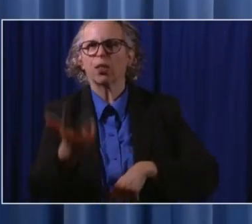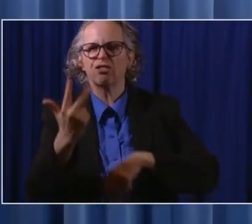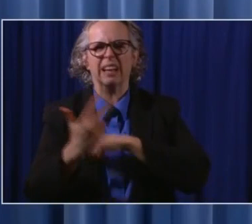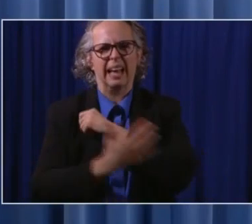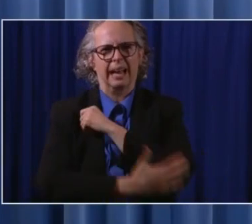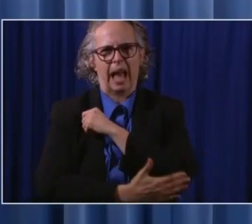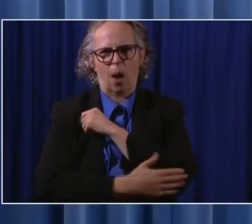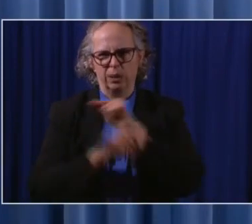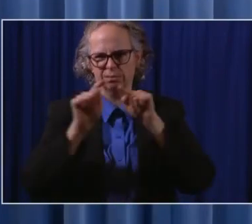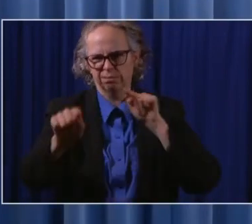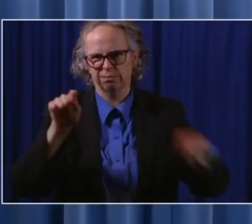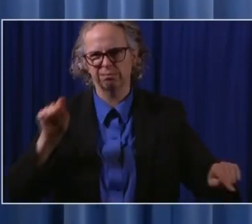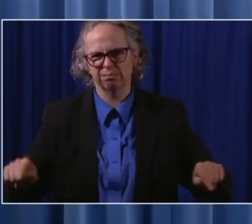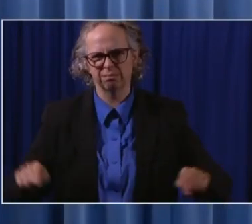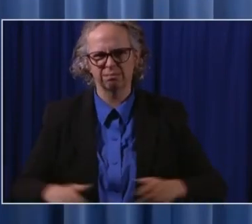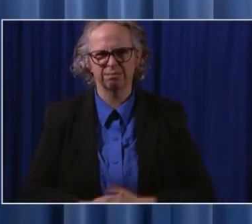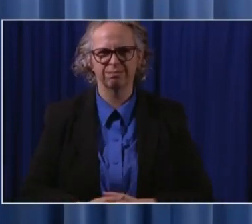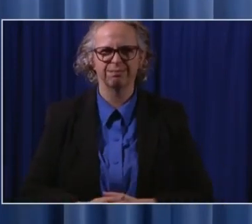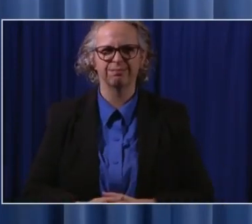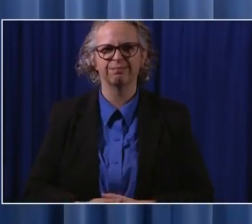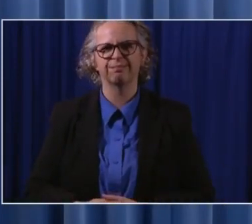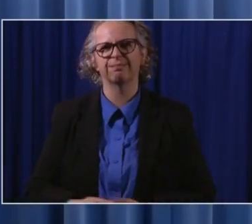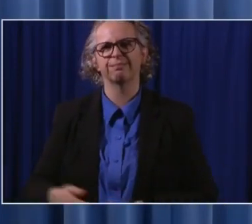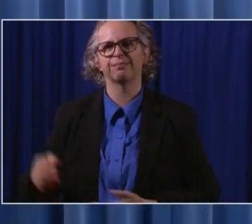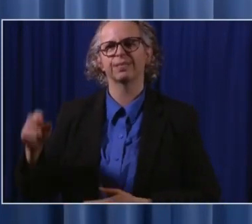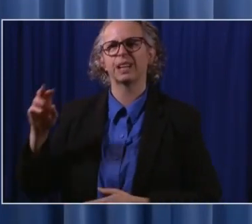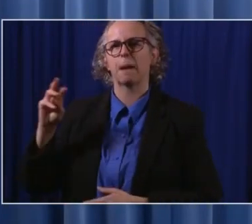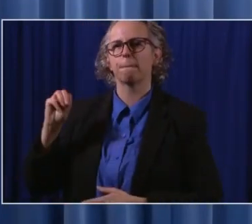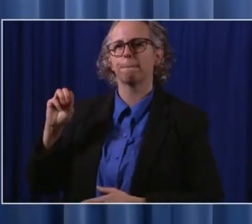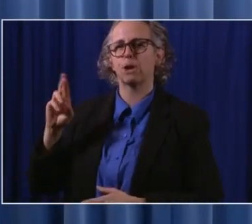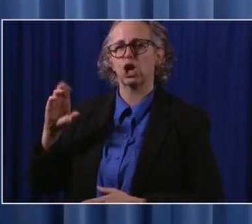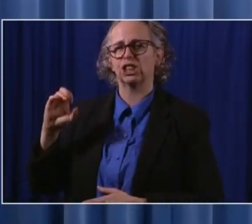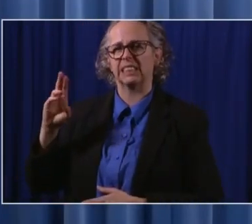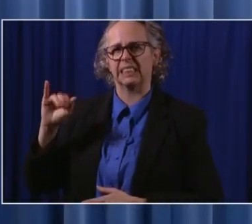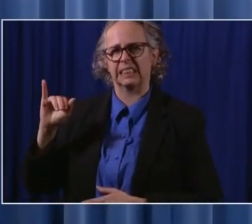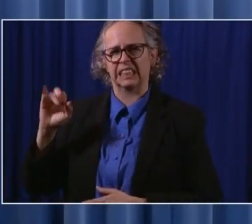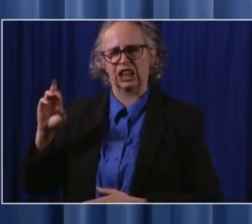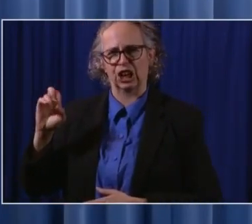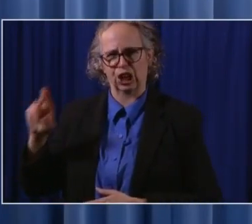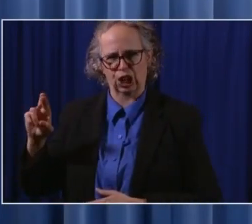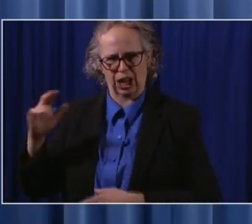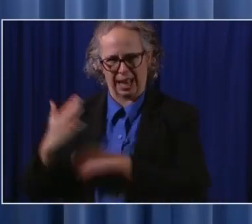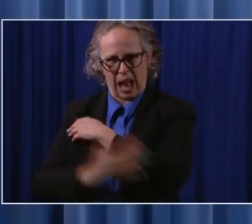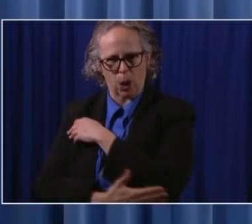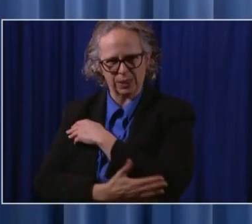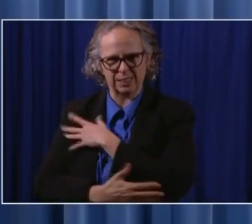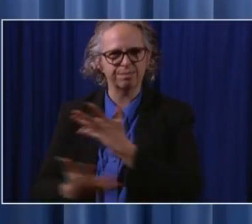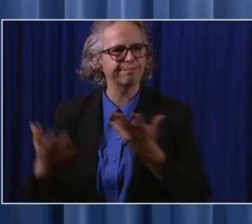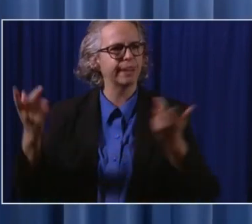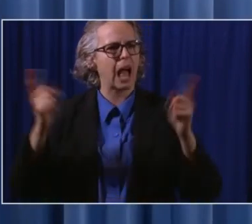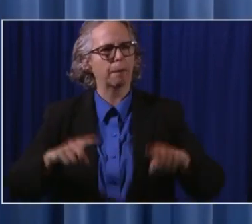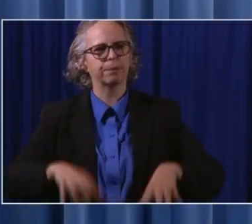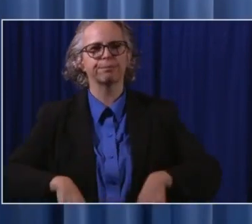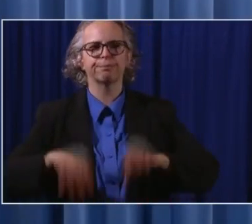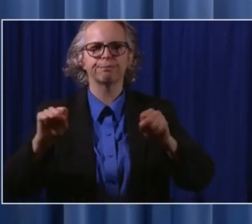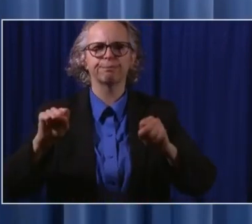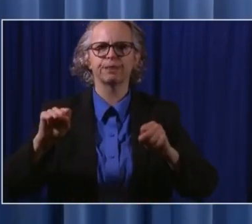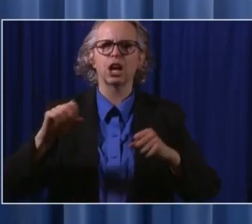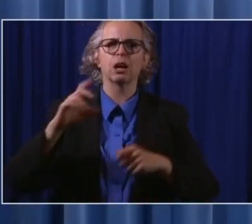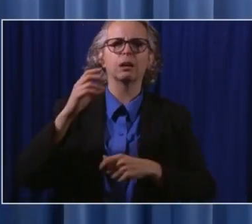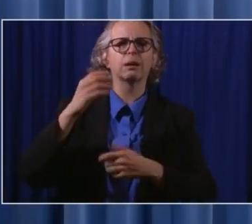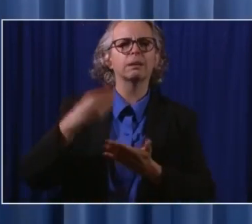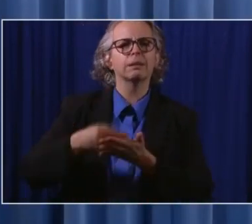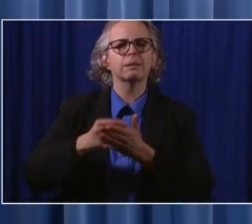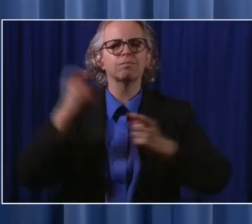a funeral, and then a charitable benefit was held where people attended from multiple counties. There are now 51 people,